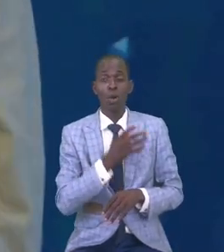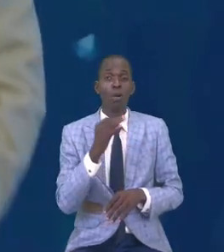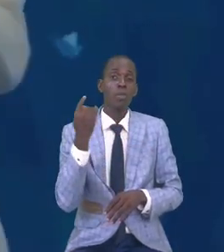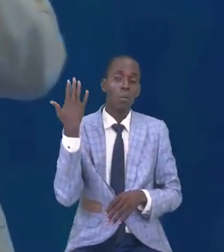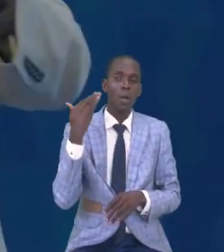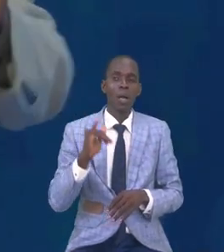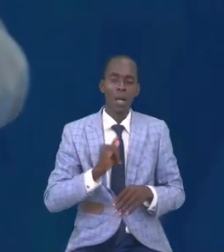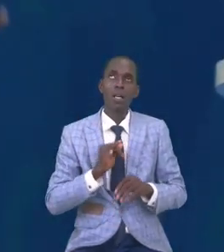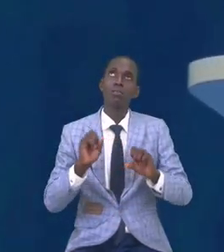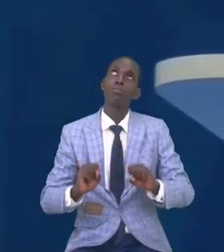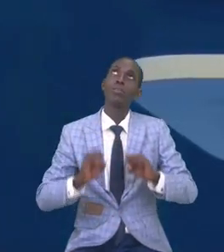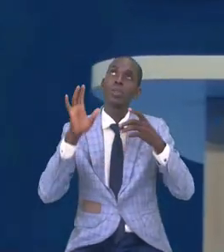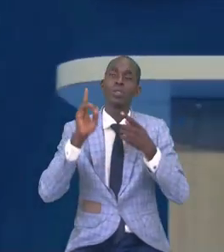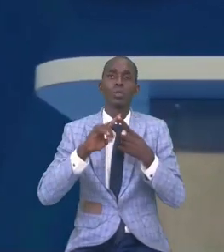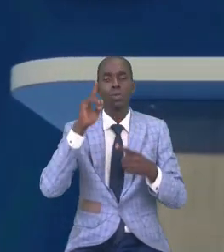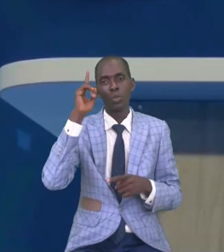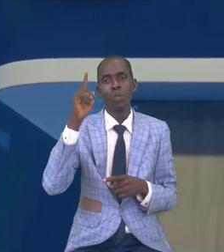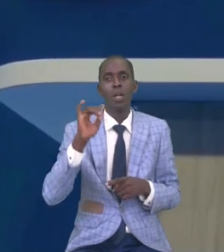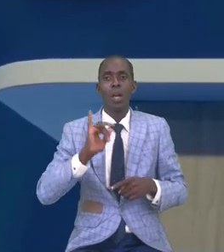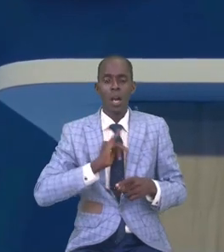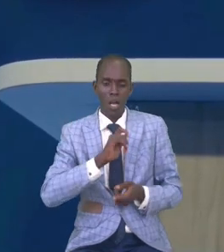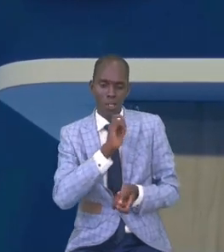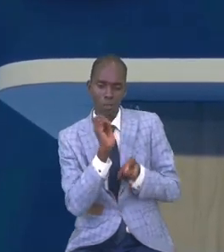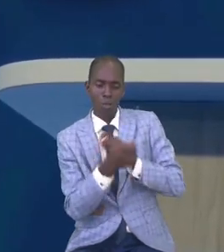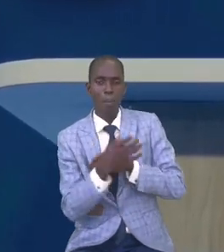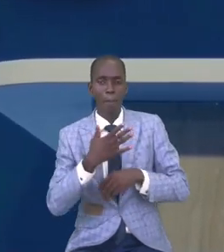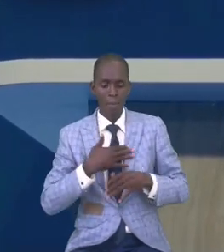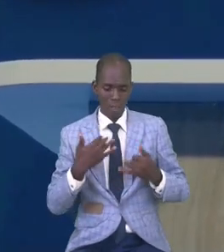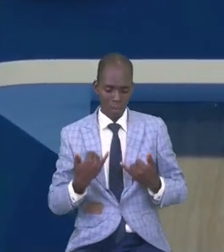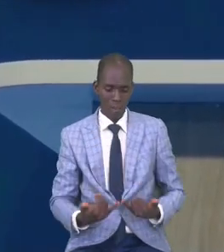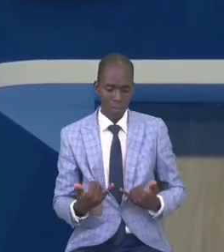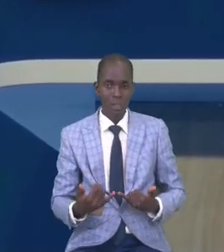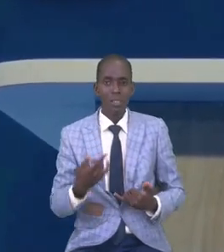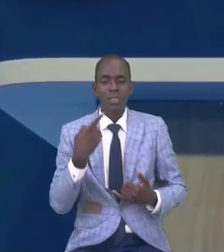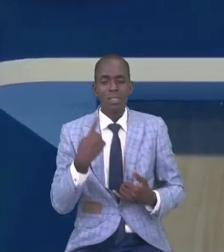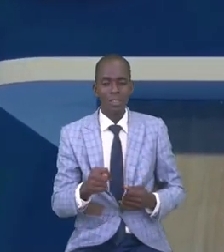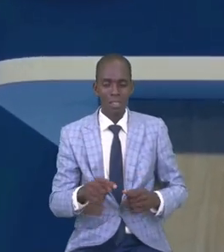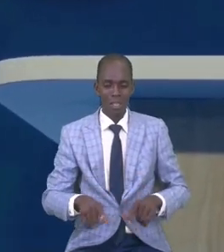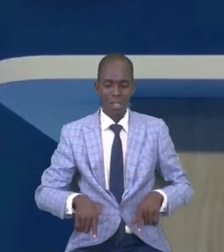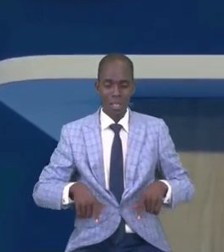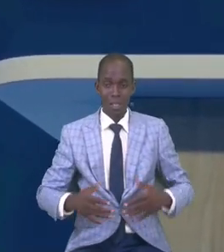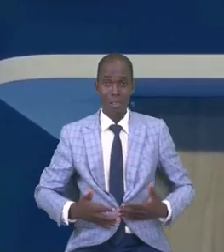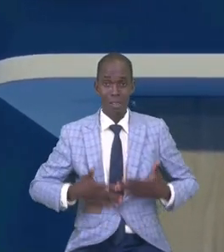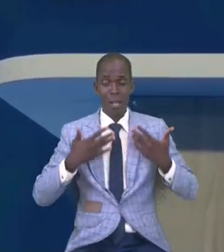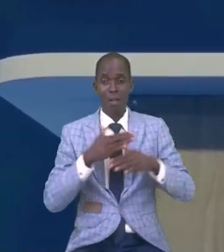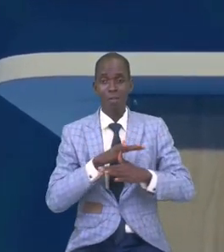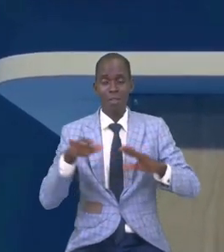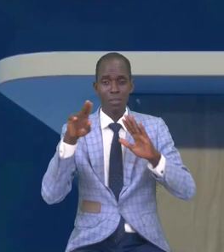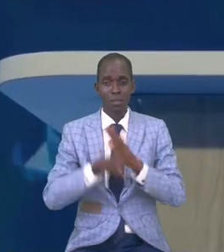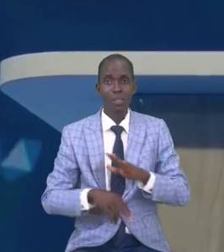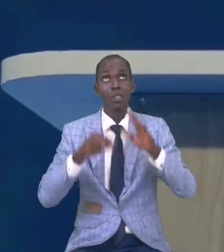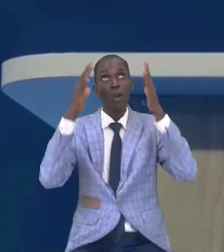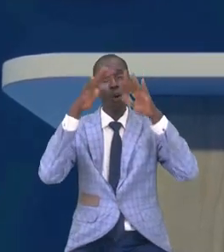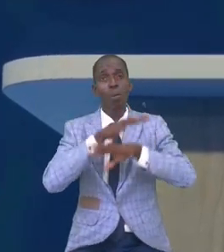that to you. I turn my present, the lifelessness and the hopelessness of